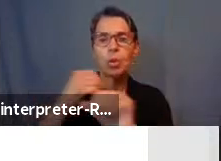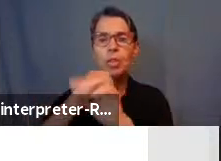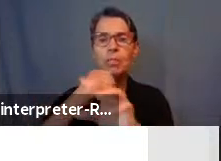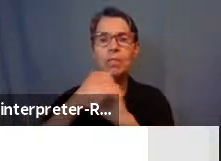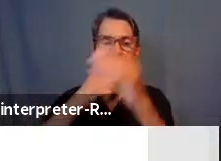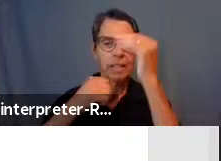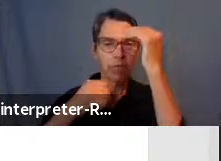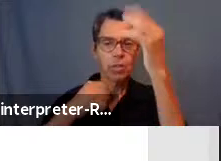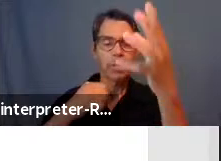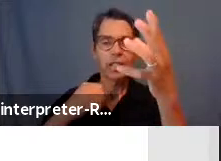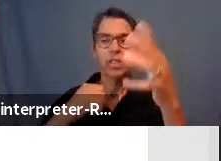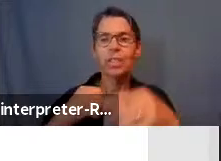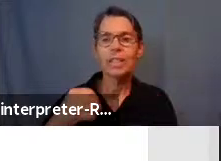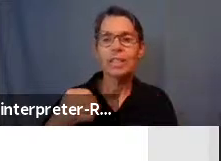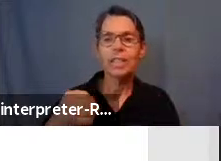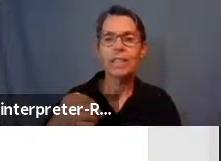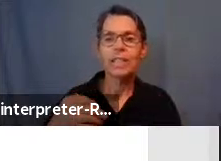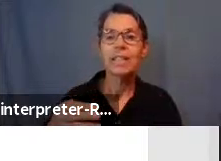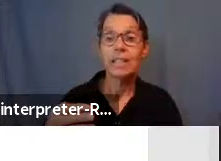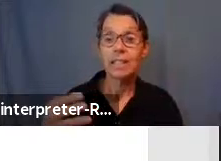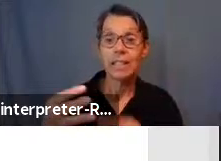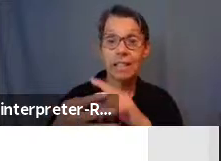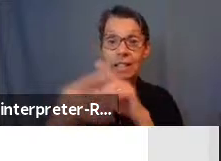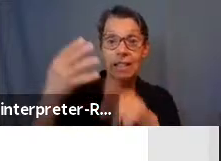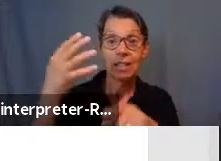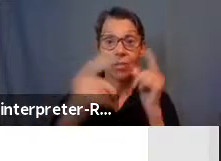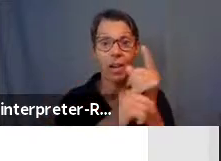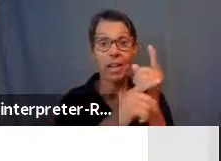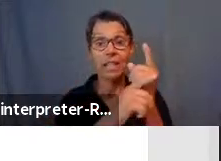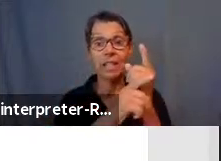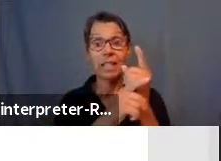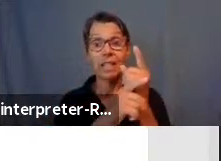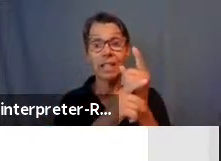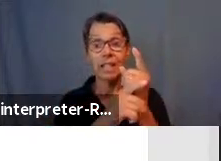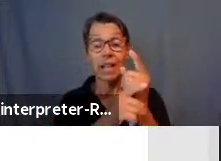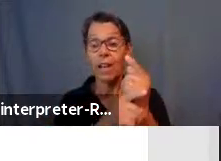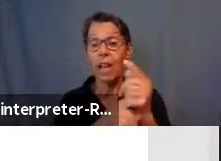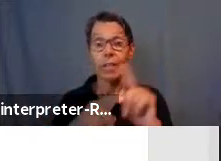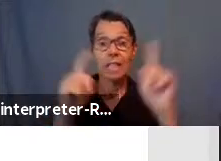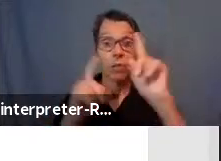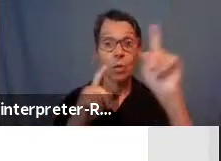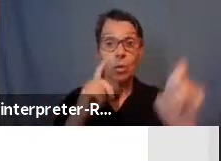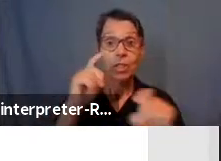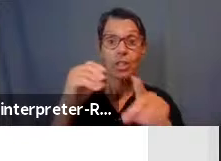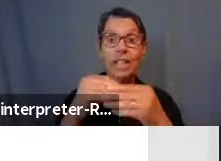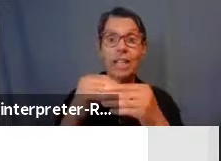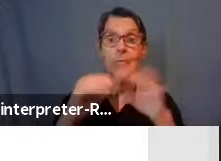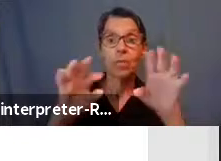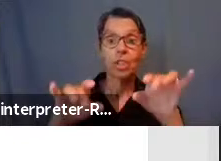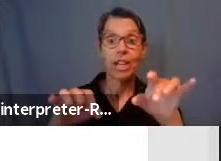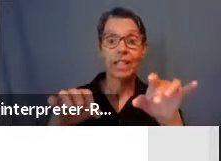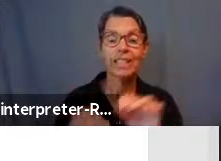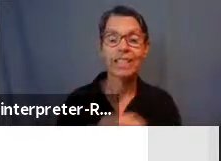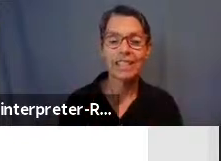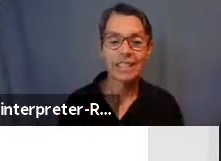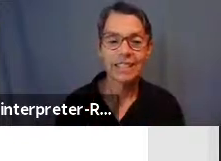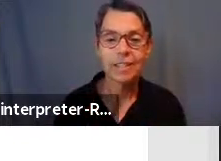that you shared. And hopefully I got those, Jonella. If you have others, if you would put them in the chat, that would be great.